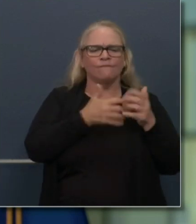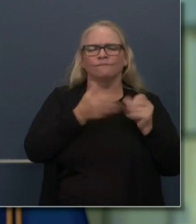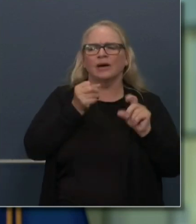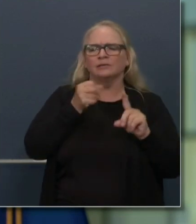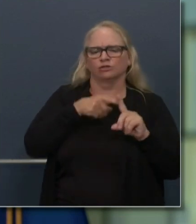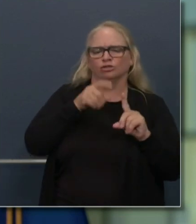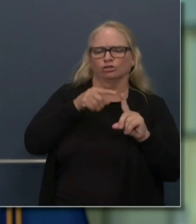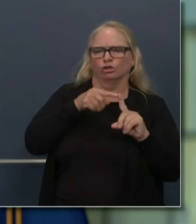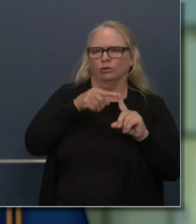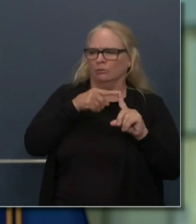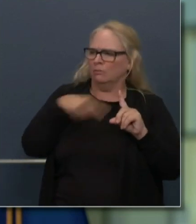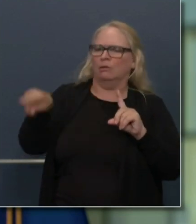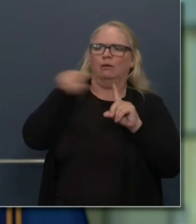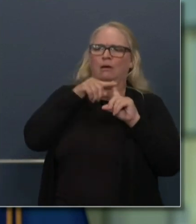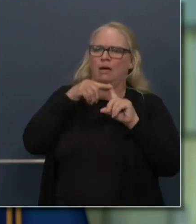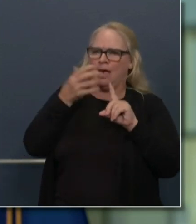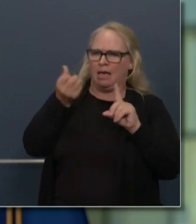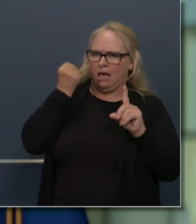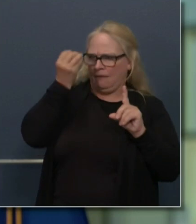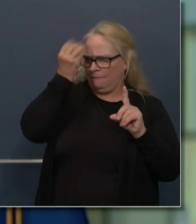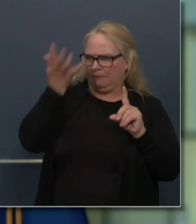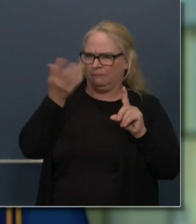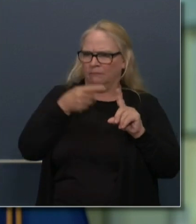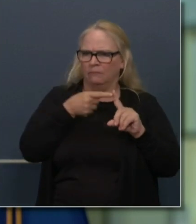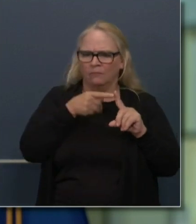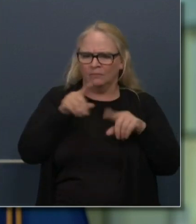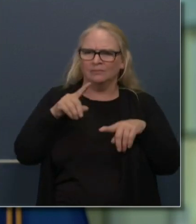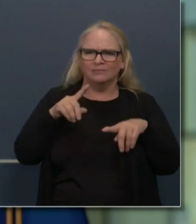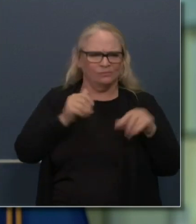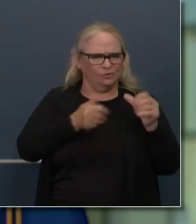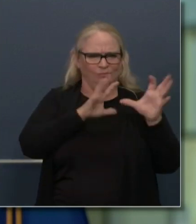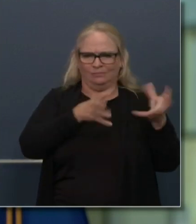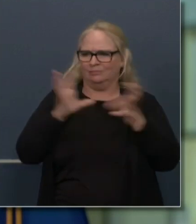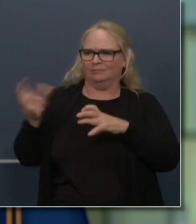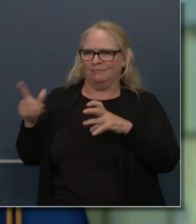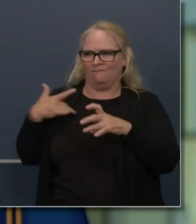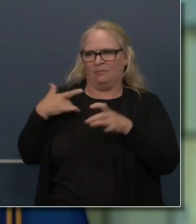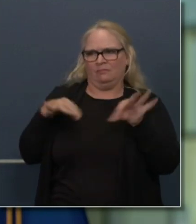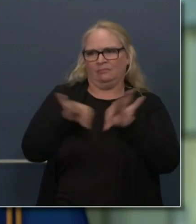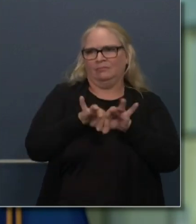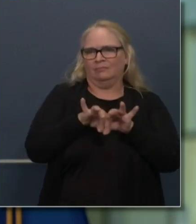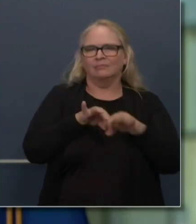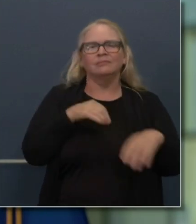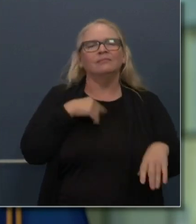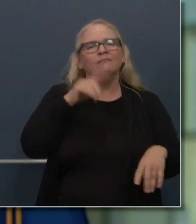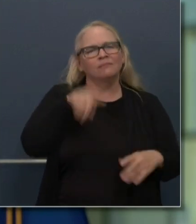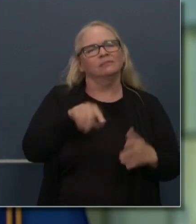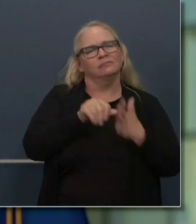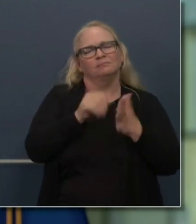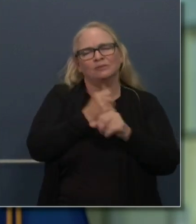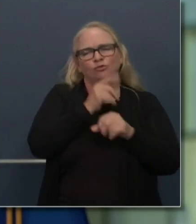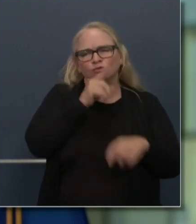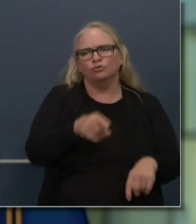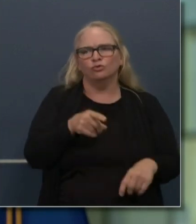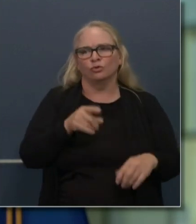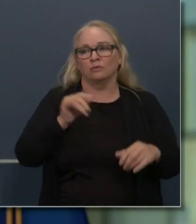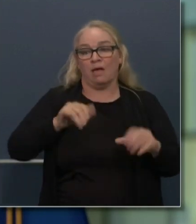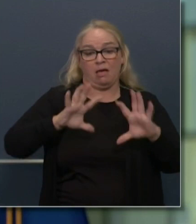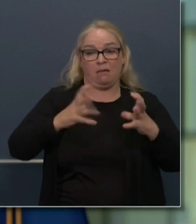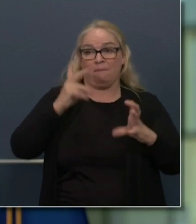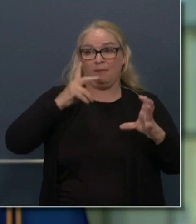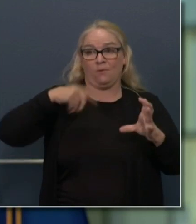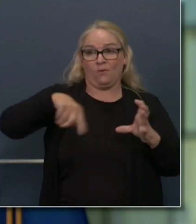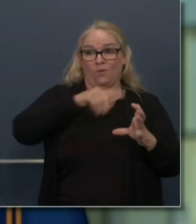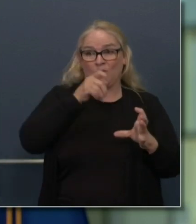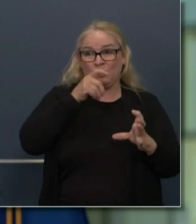other. And we hope that is going to allow us to make sure those people, those populations that need the fastest turnaround time get